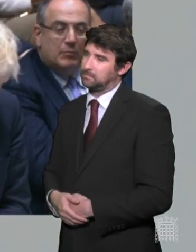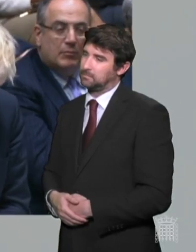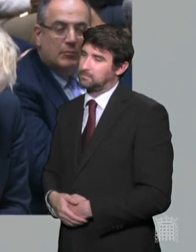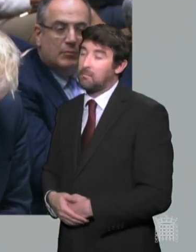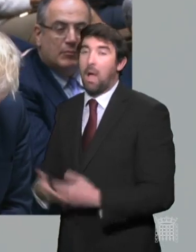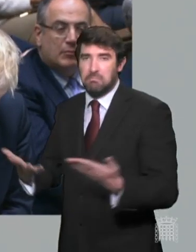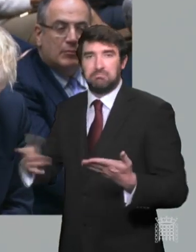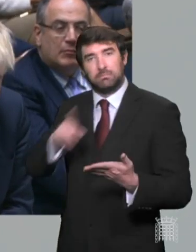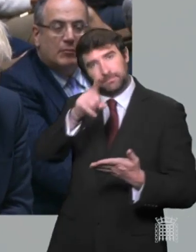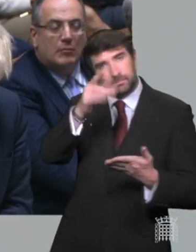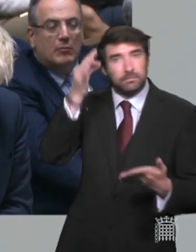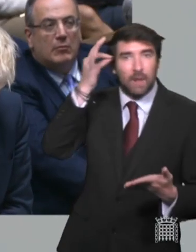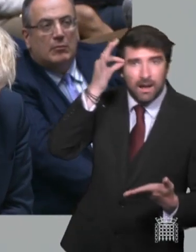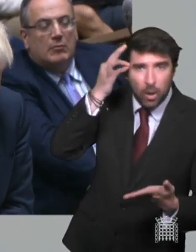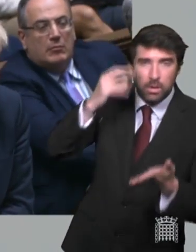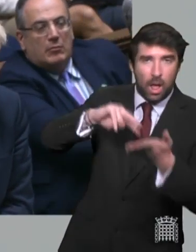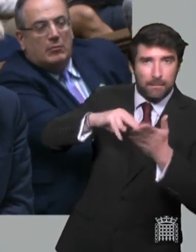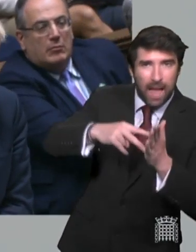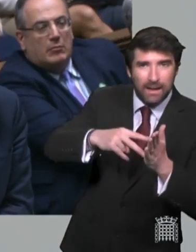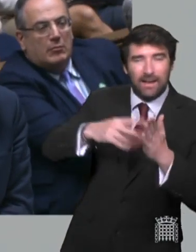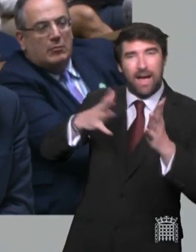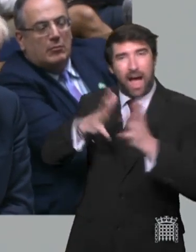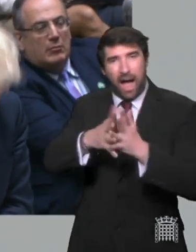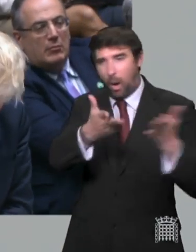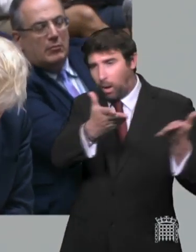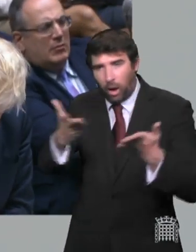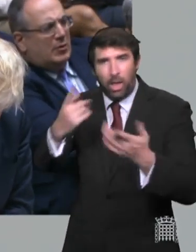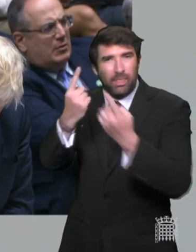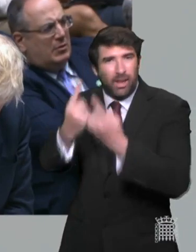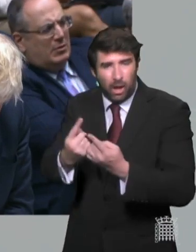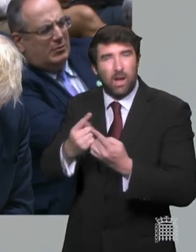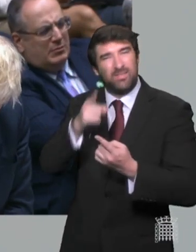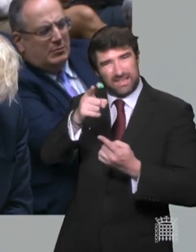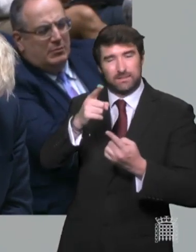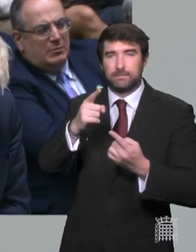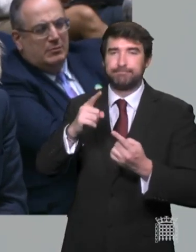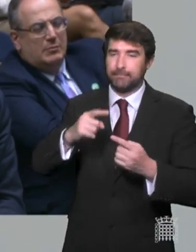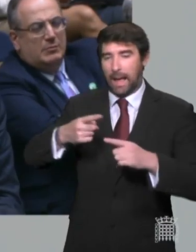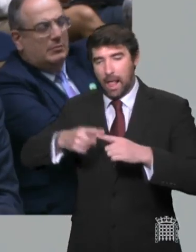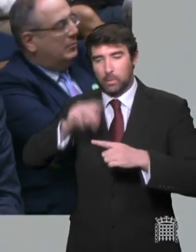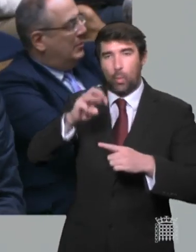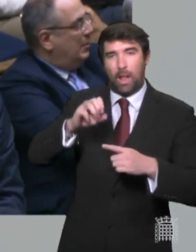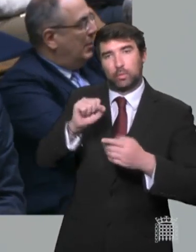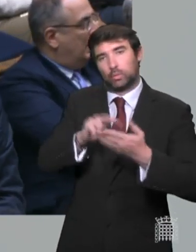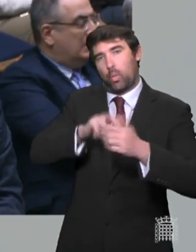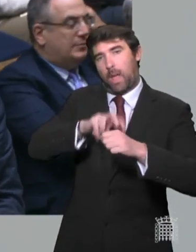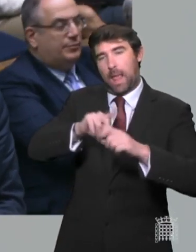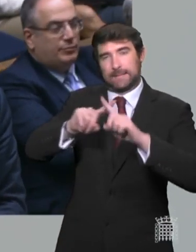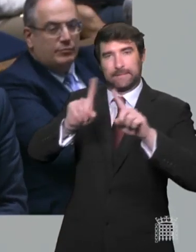tell him and the House is that we provided business with over £100 billion of support throughout the pandemic,